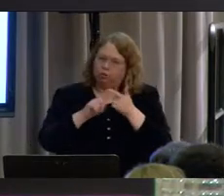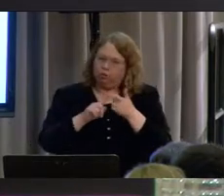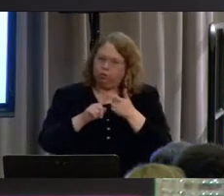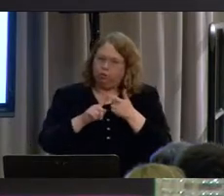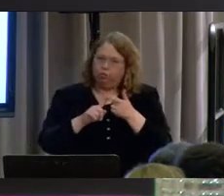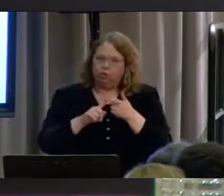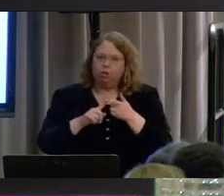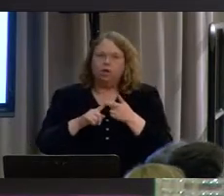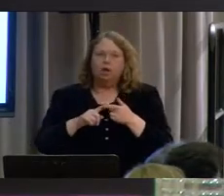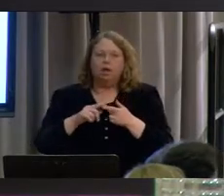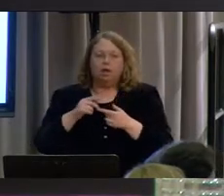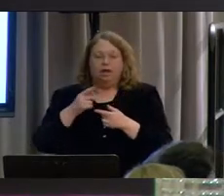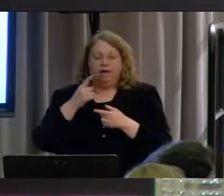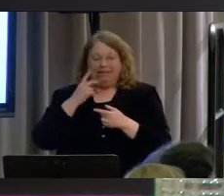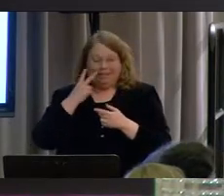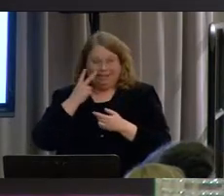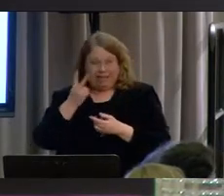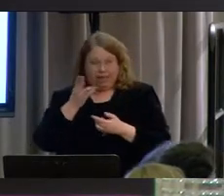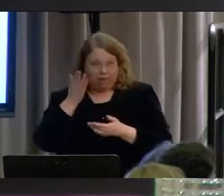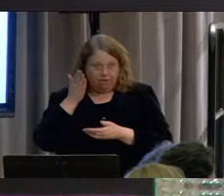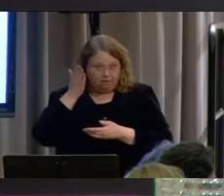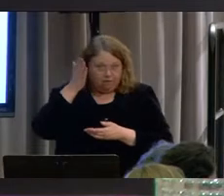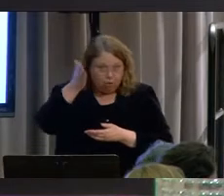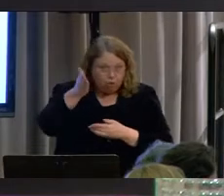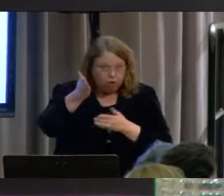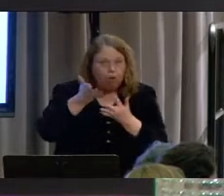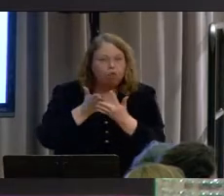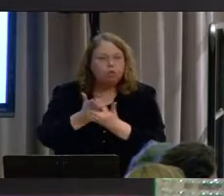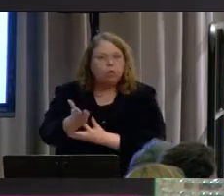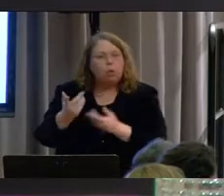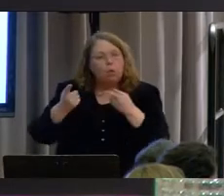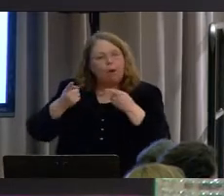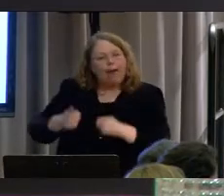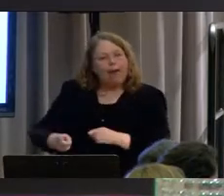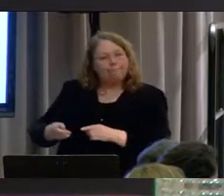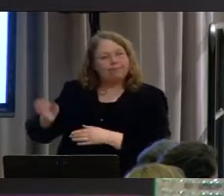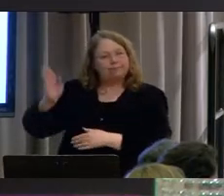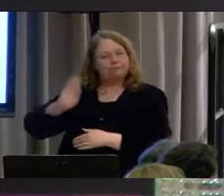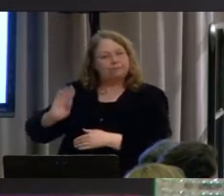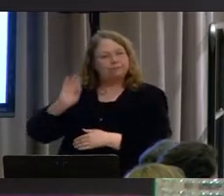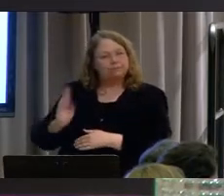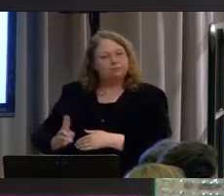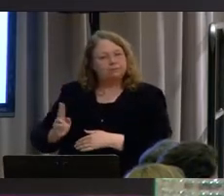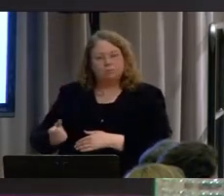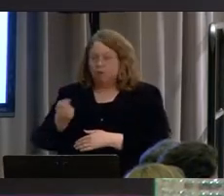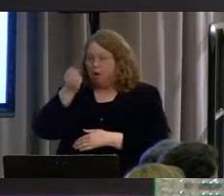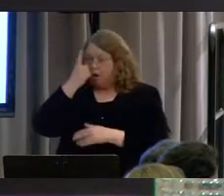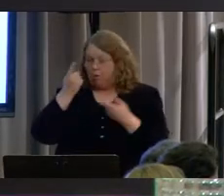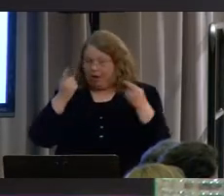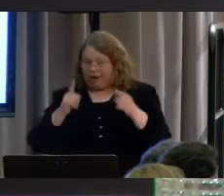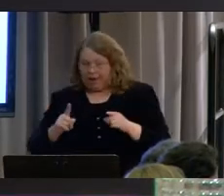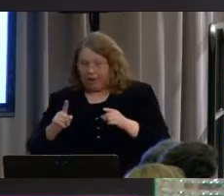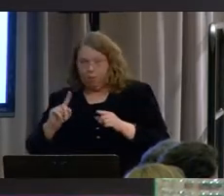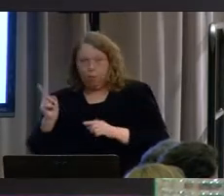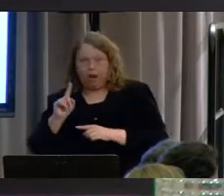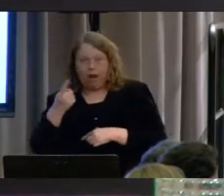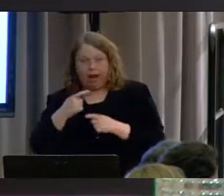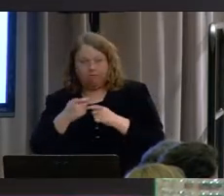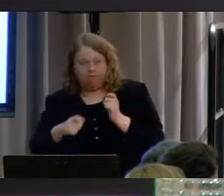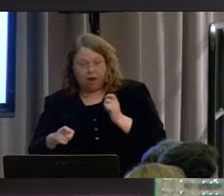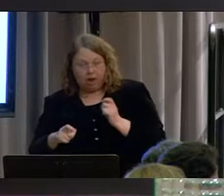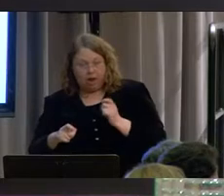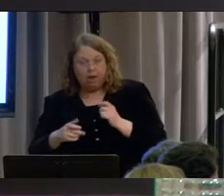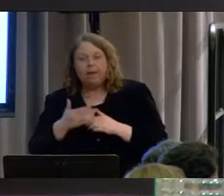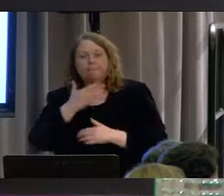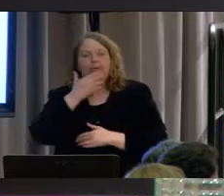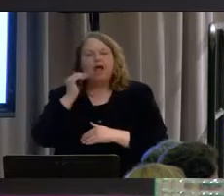present into the past. And yet, and ironically, understanding where the statues came from is more helpful than just going back and